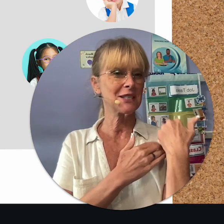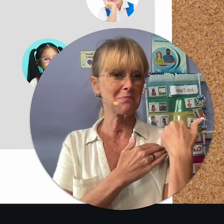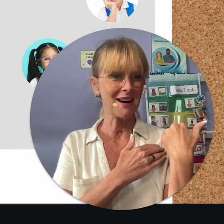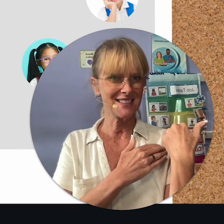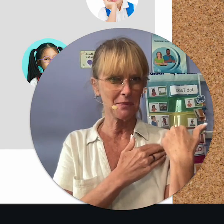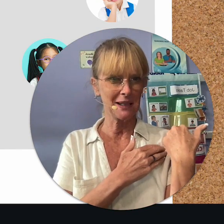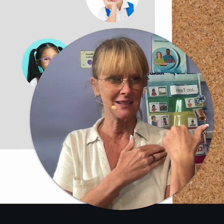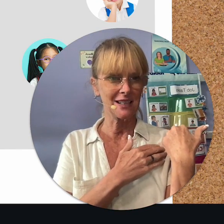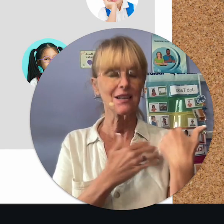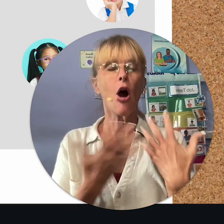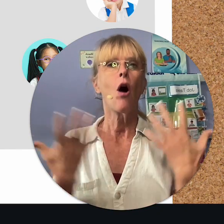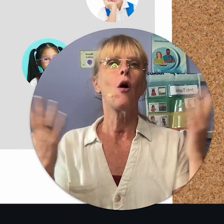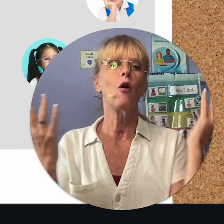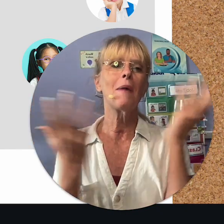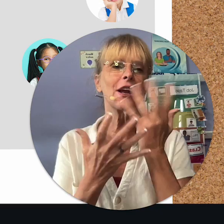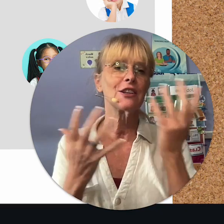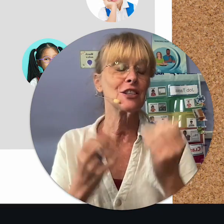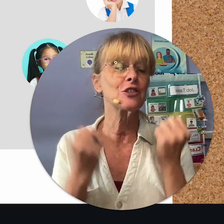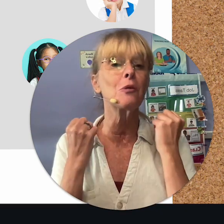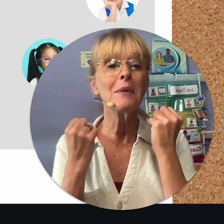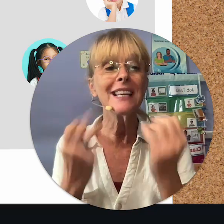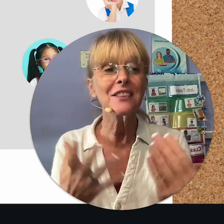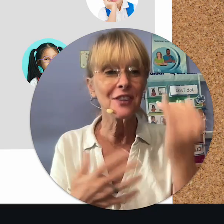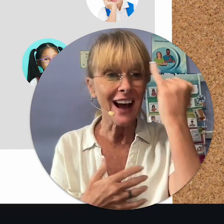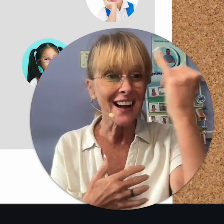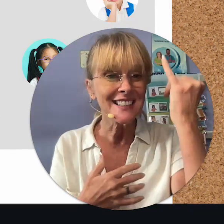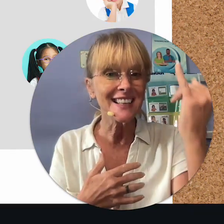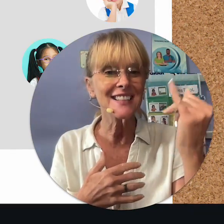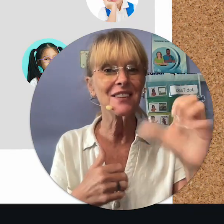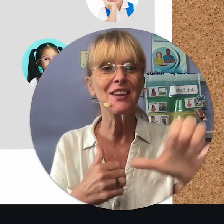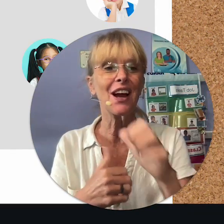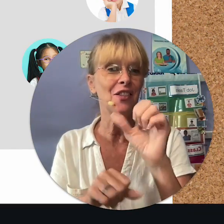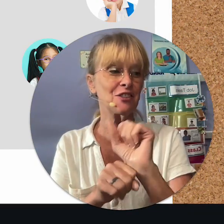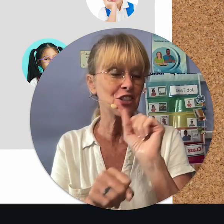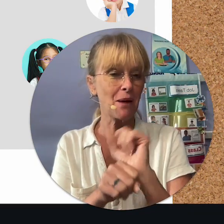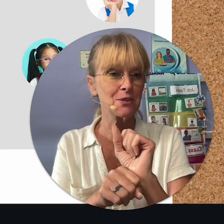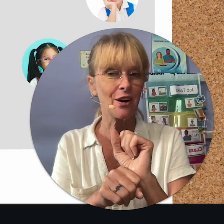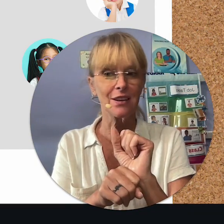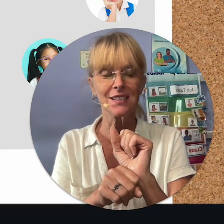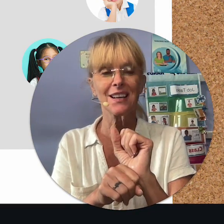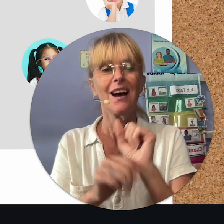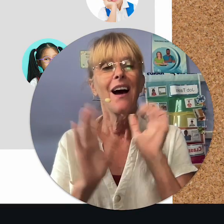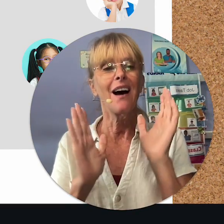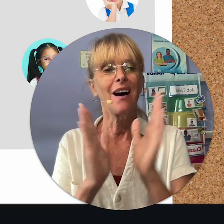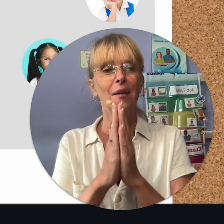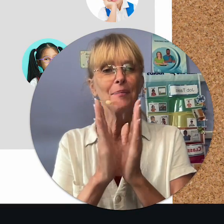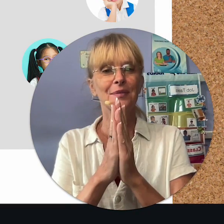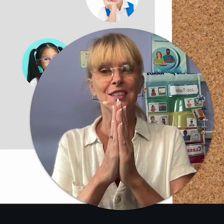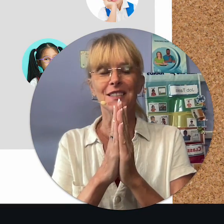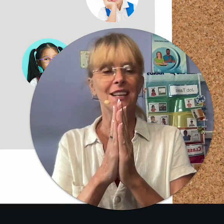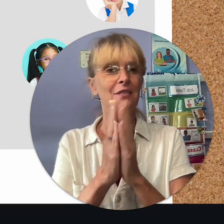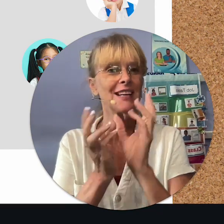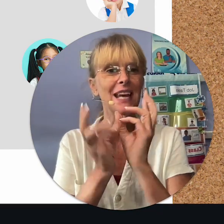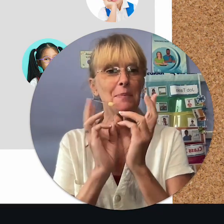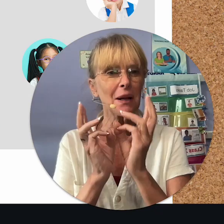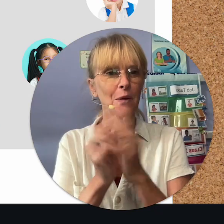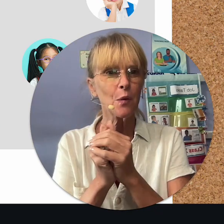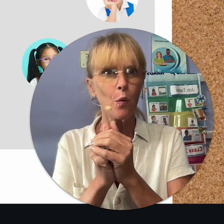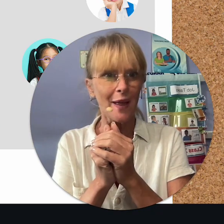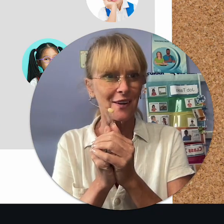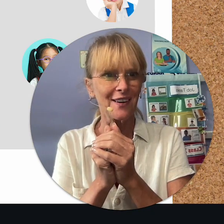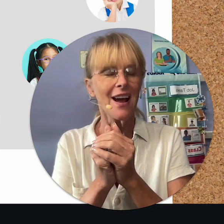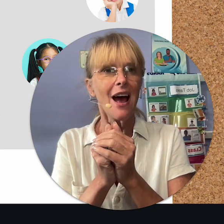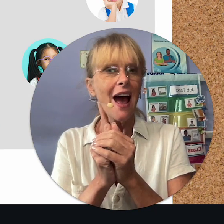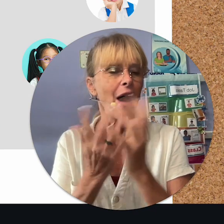of the responsibilities. Oh my goodness, so many different ideas of the other job charts. Just even keeping up with